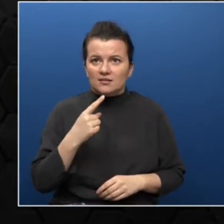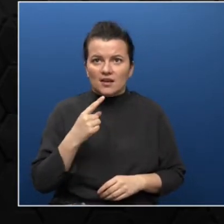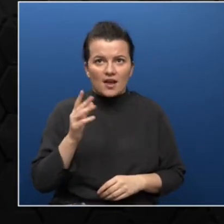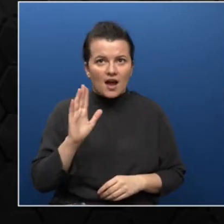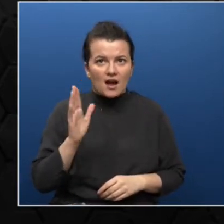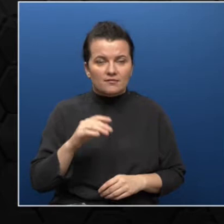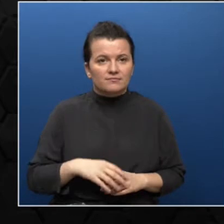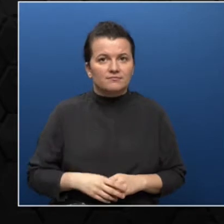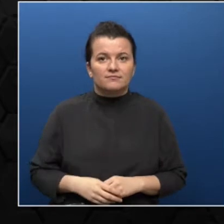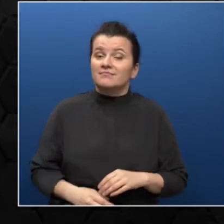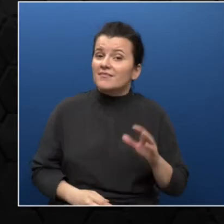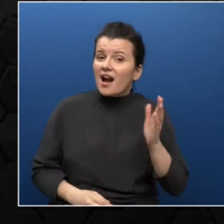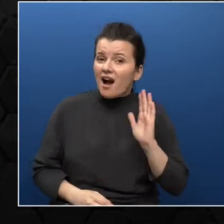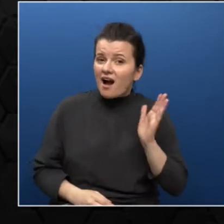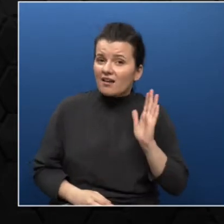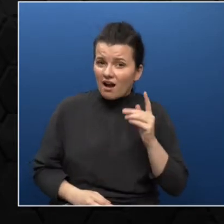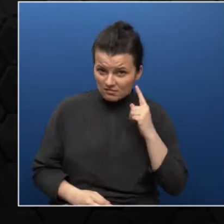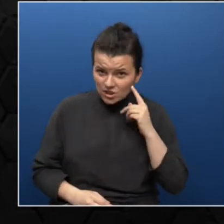Hi. Can you hear me?